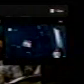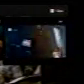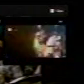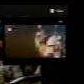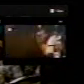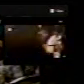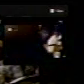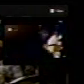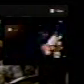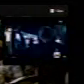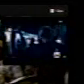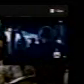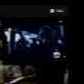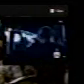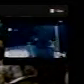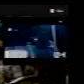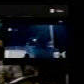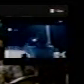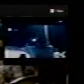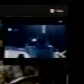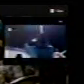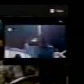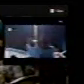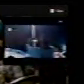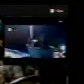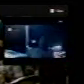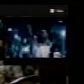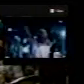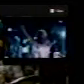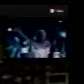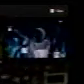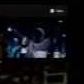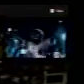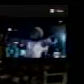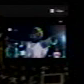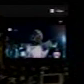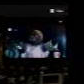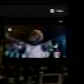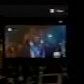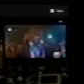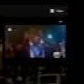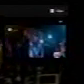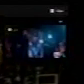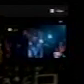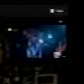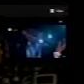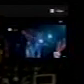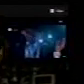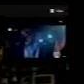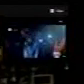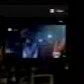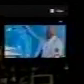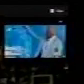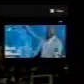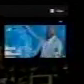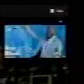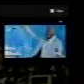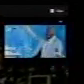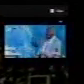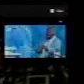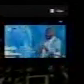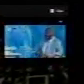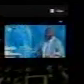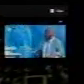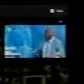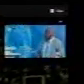hurt. Hospitals are springing up everywhere. Government hospital, private hospital, hospital by